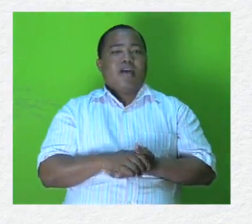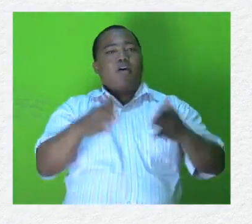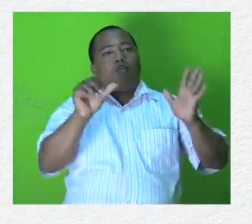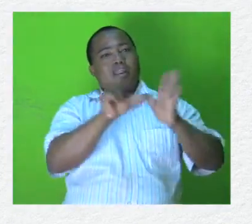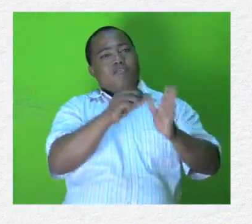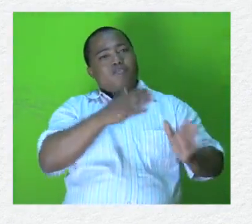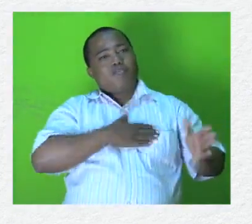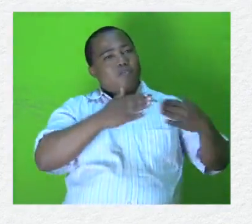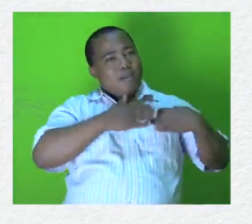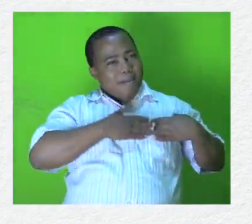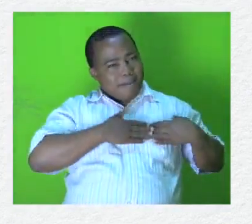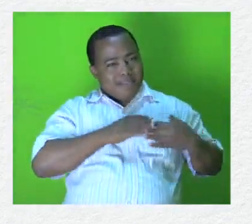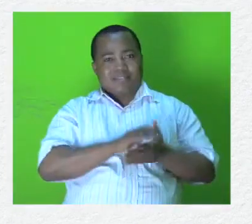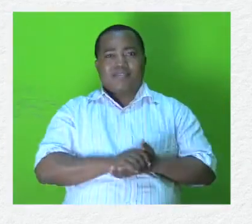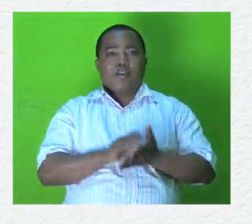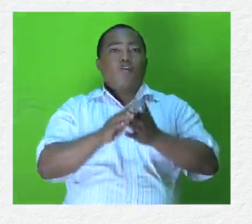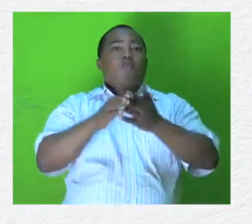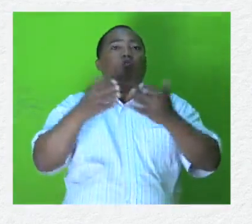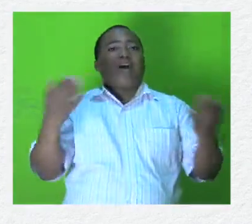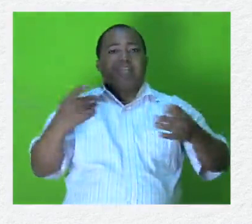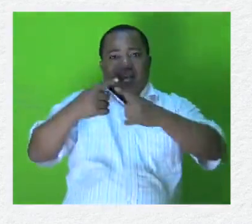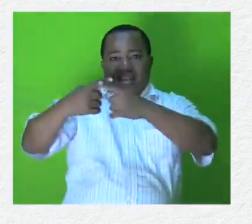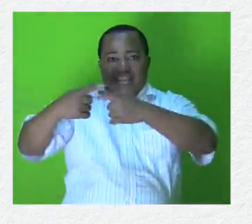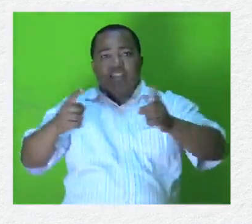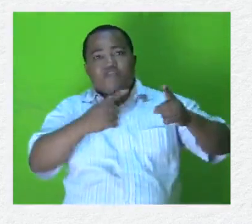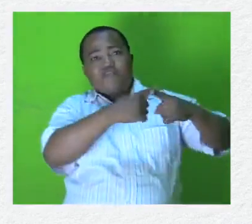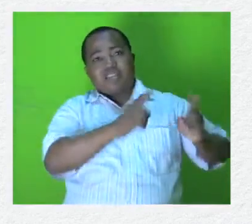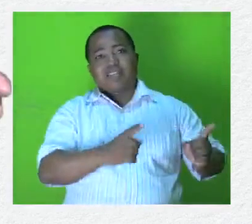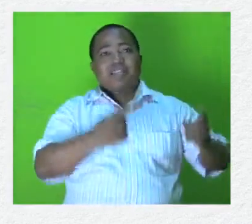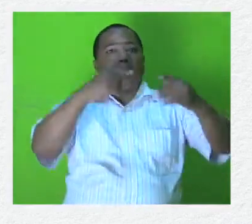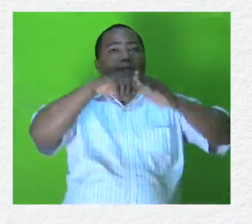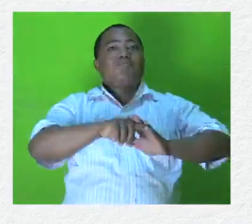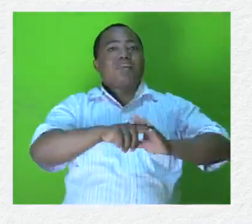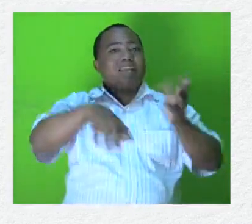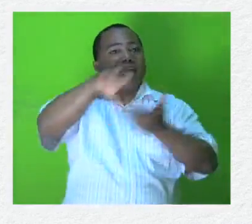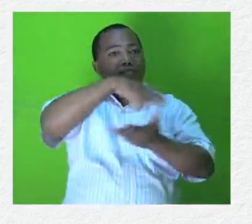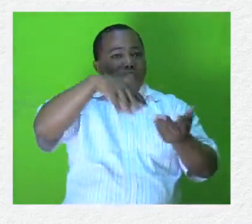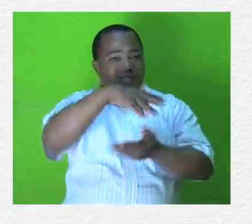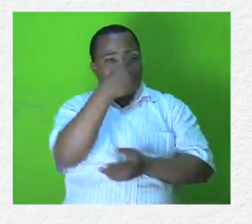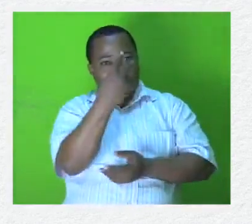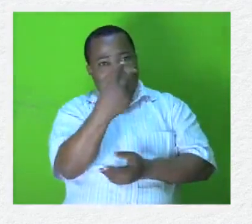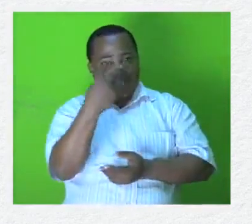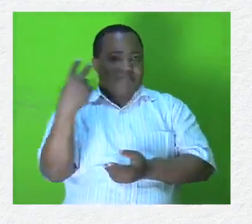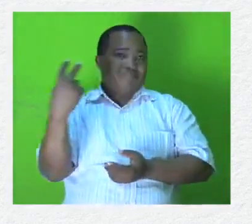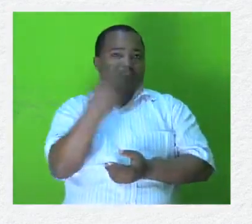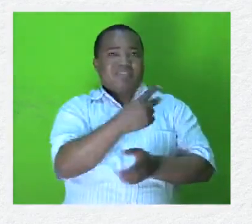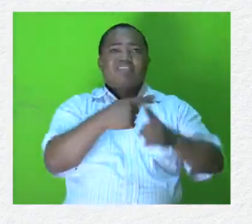My dear students, what is the difference between the two mixtures?